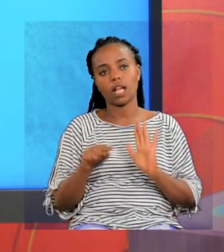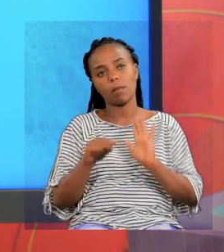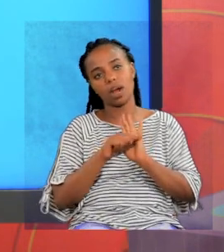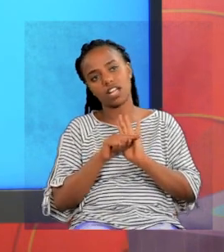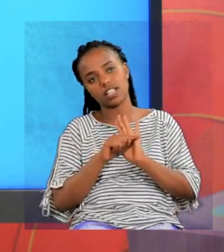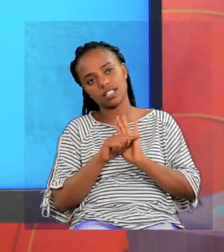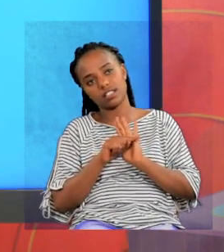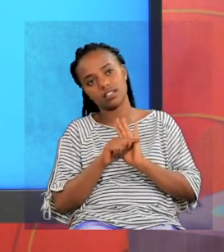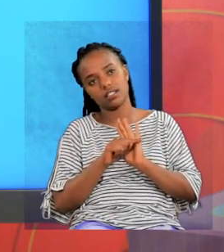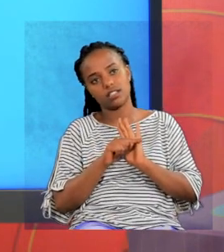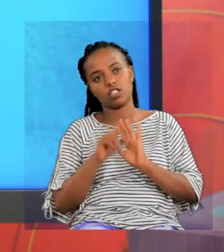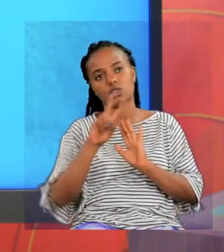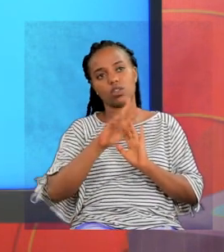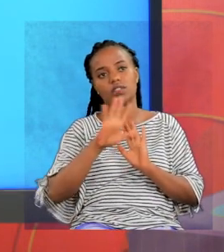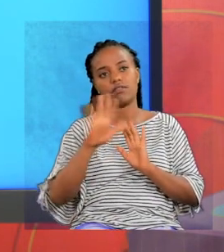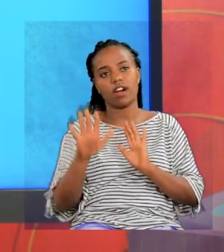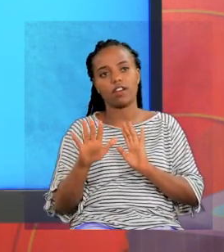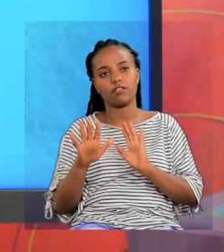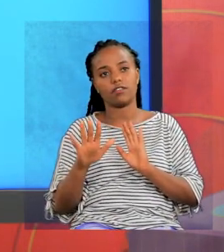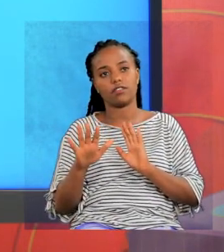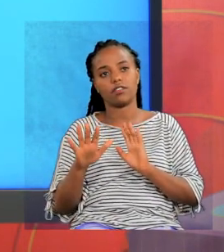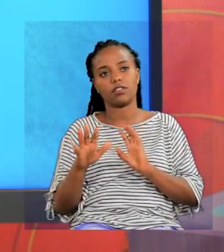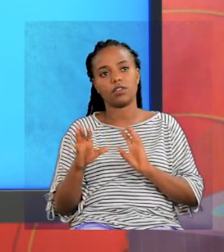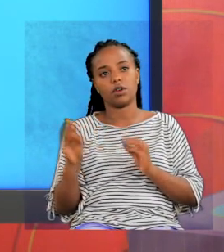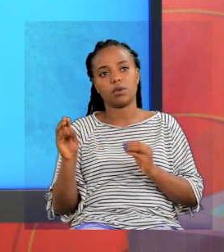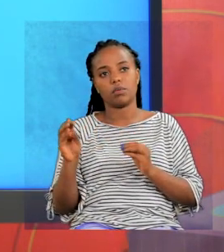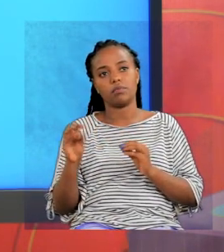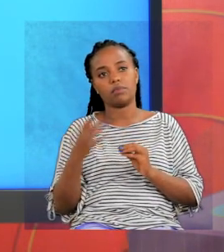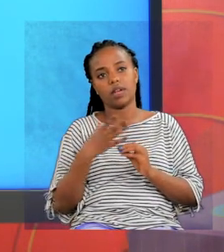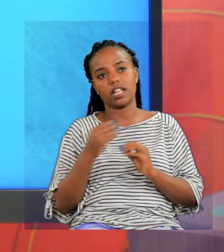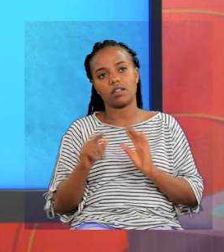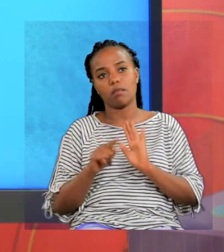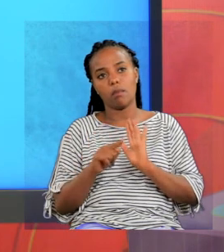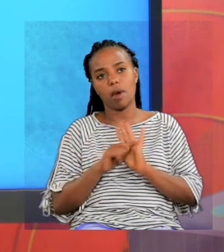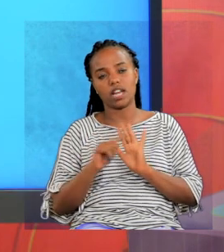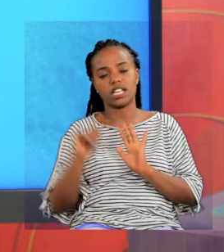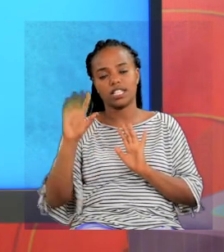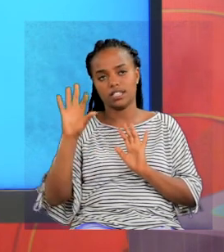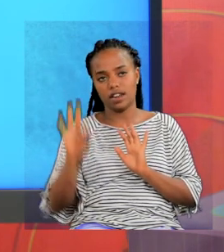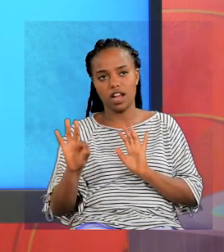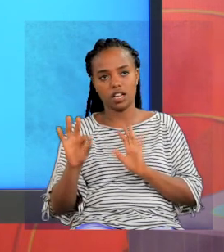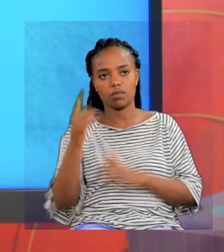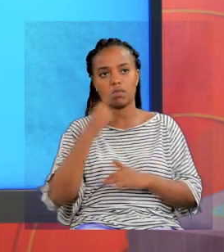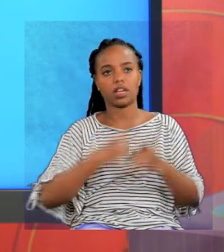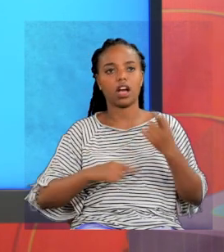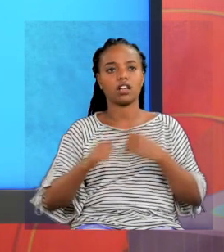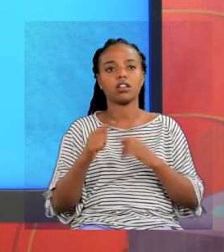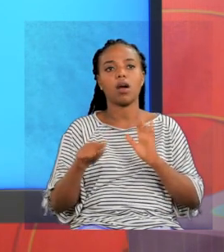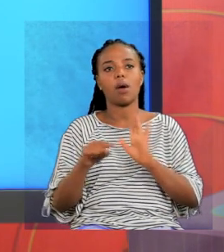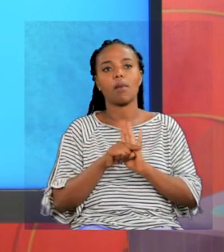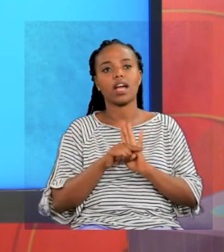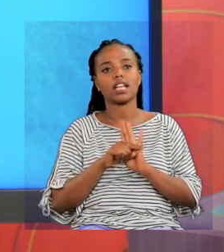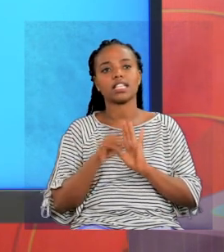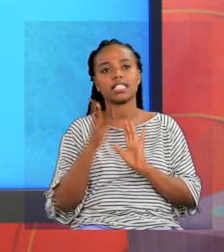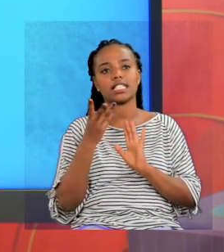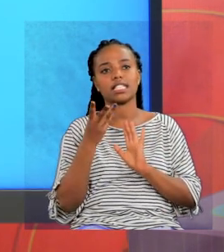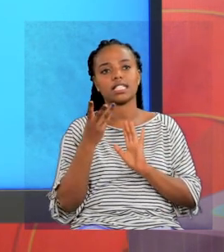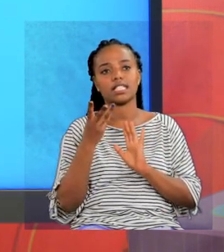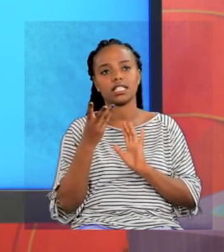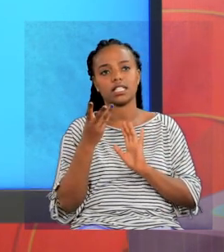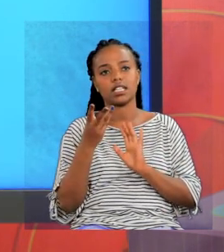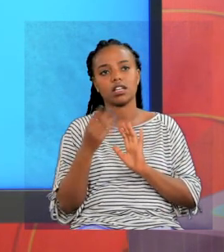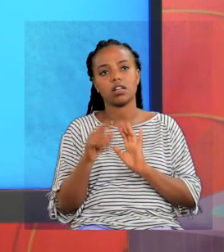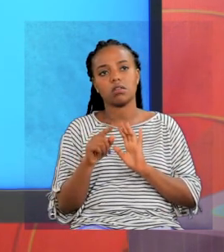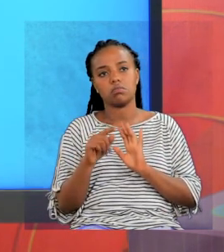minus 25 and 9. It becomes minus 16. 9